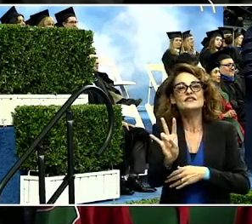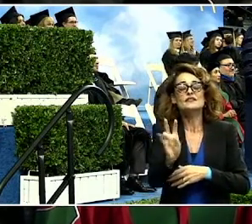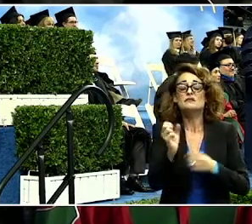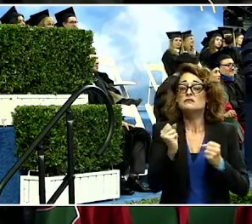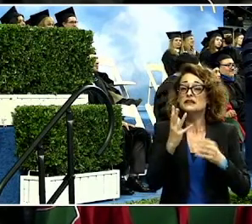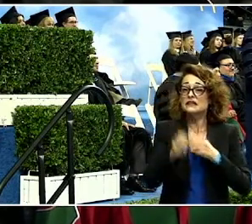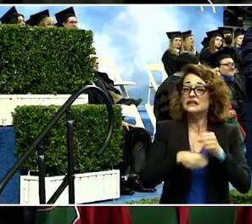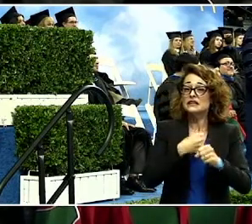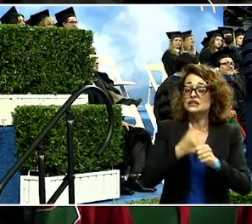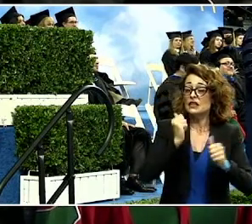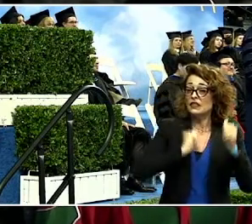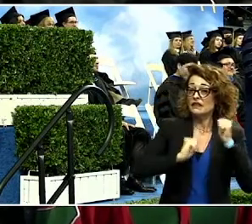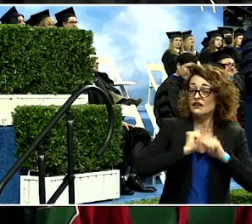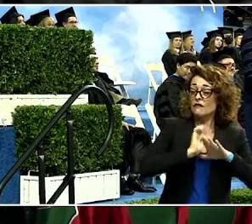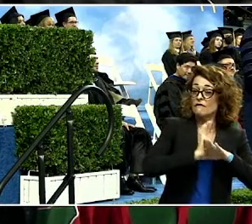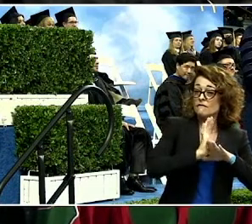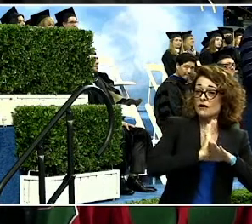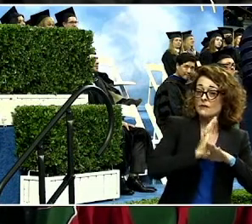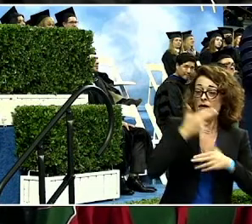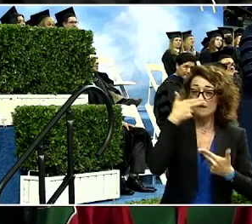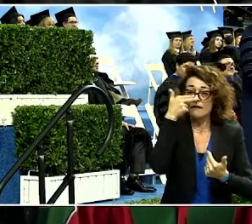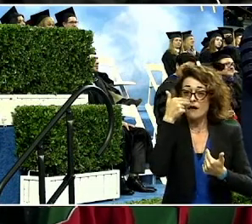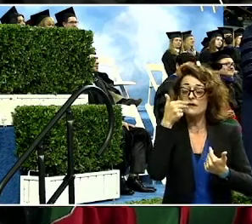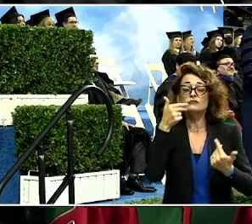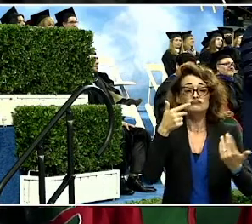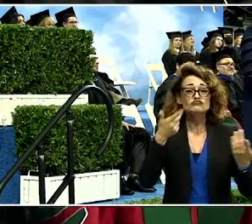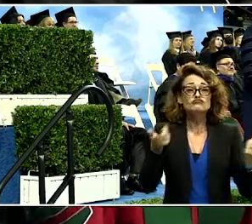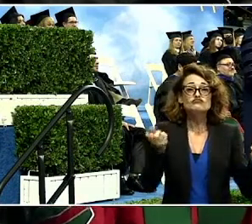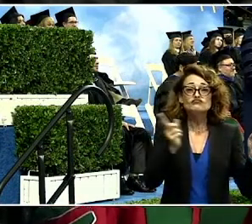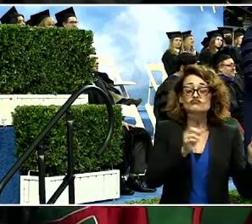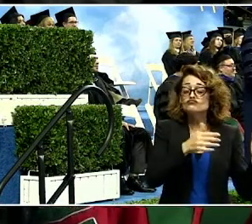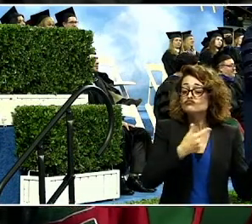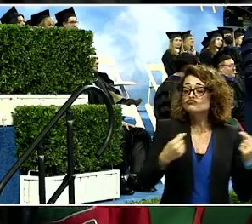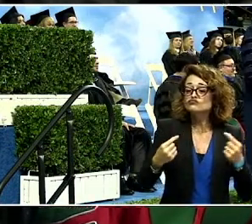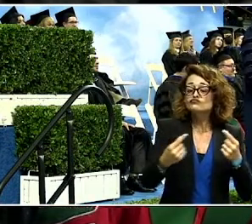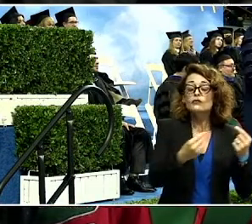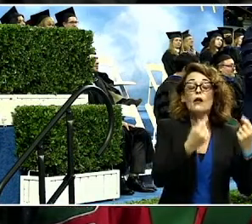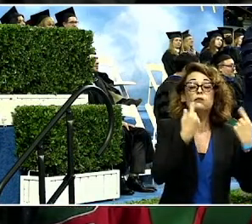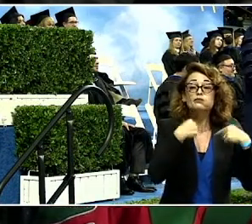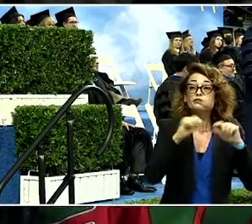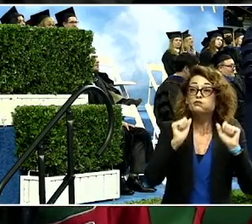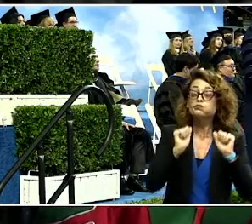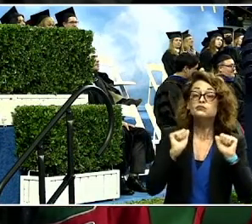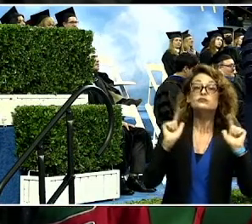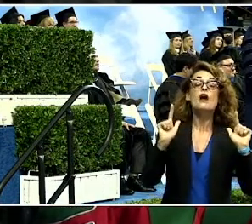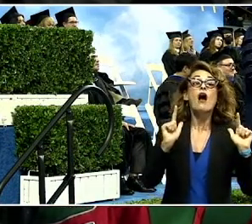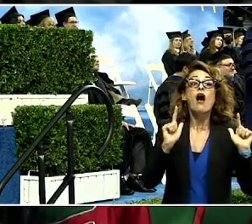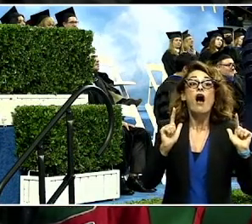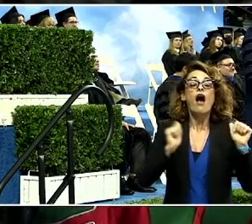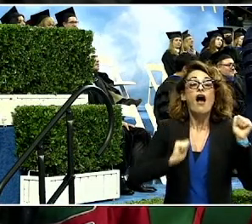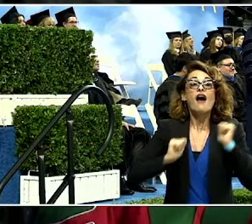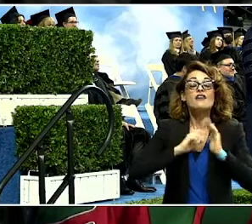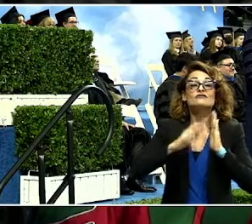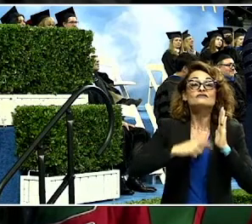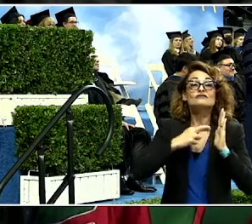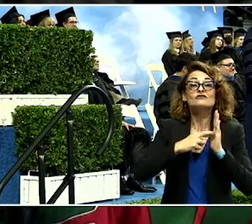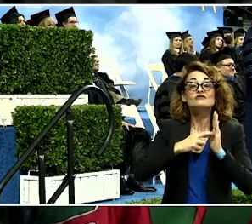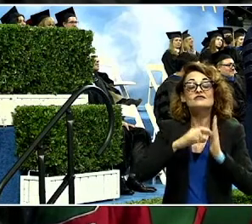LA theater film and comedy circuit, Park achieved breakthrough success with acting roles on the sitcom The